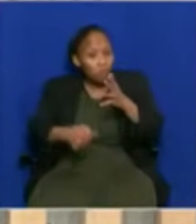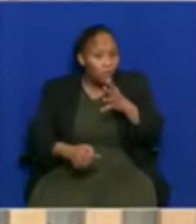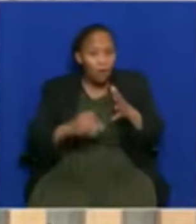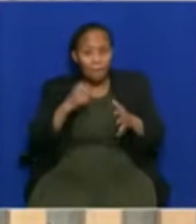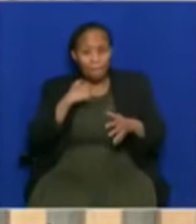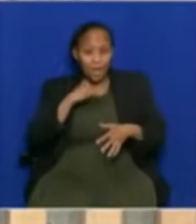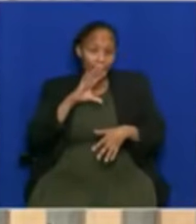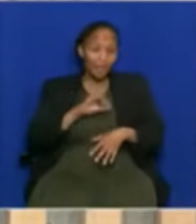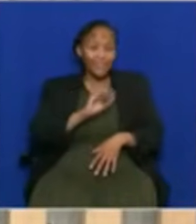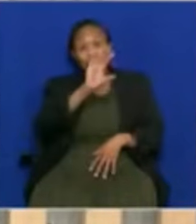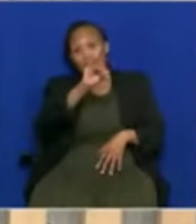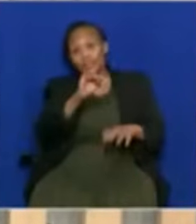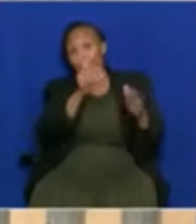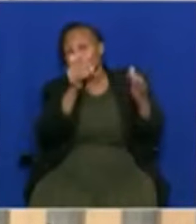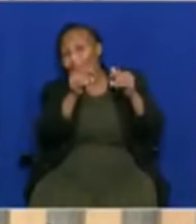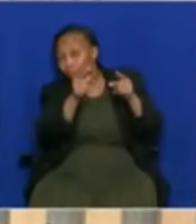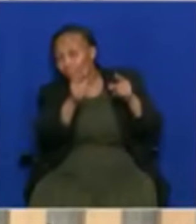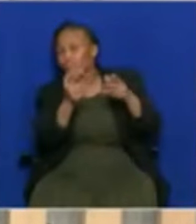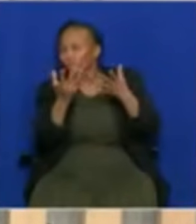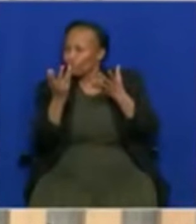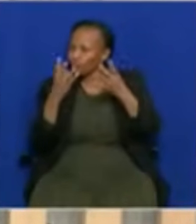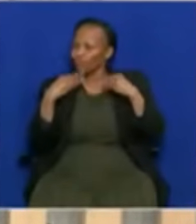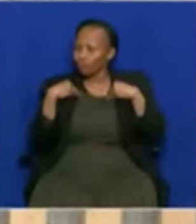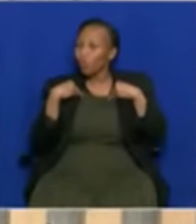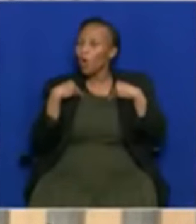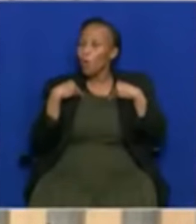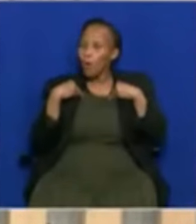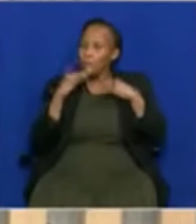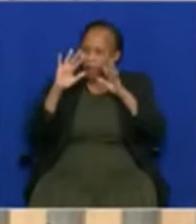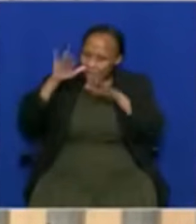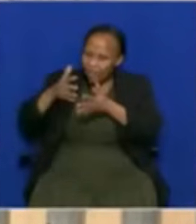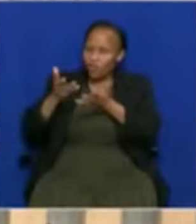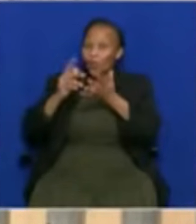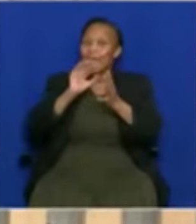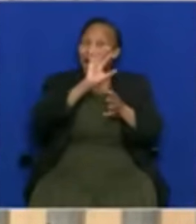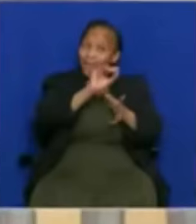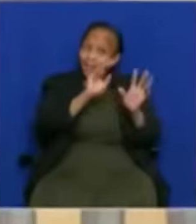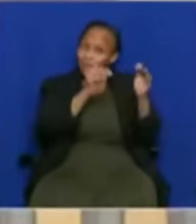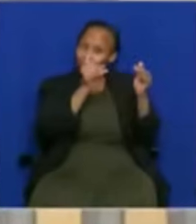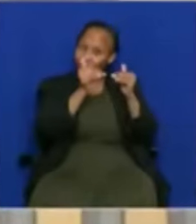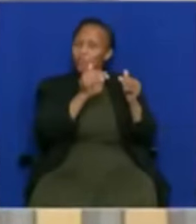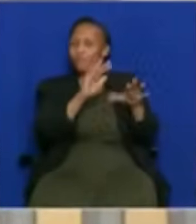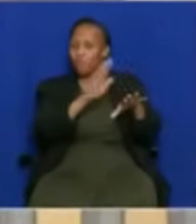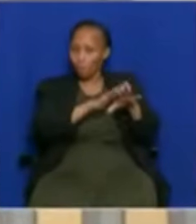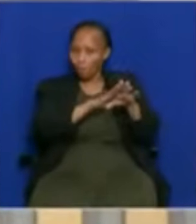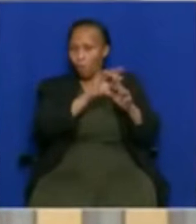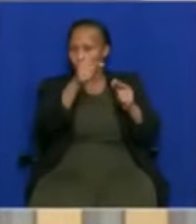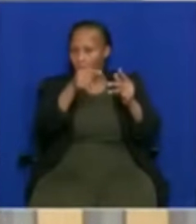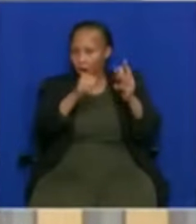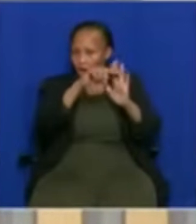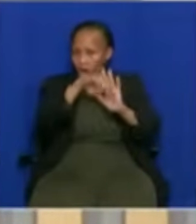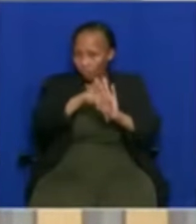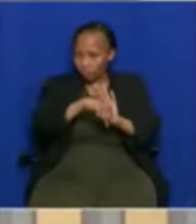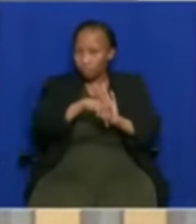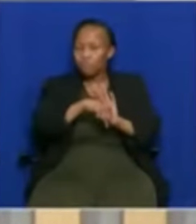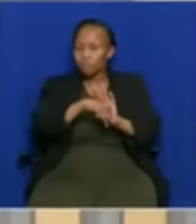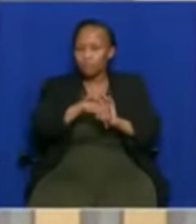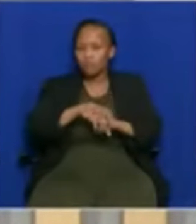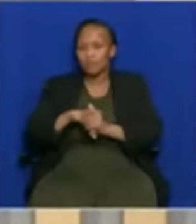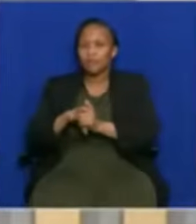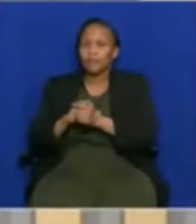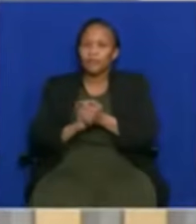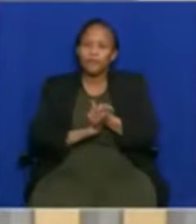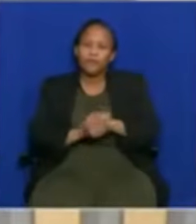management. Thank you, Chair. Thank you, Council. May I just respond from your... Yes, please. Thank you,